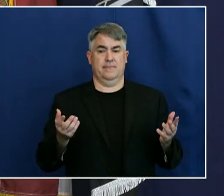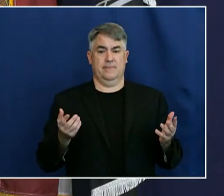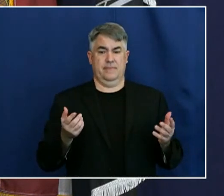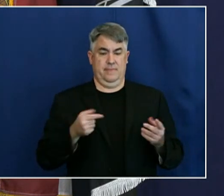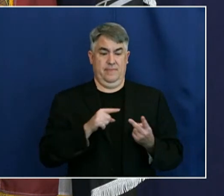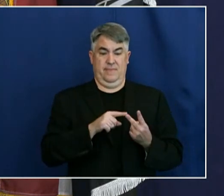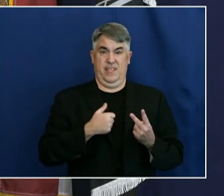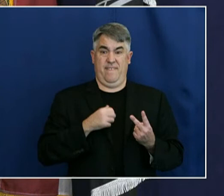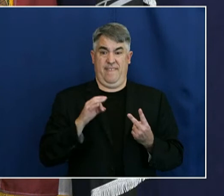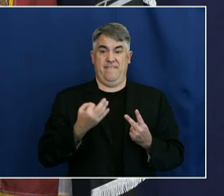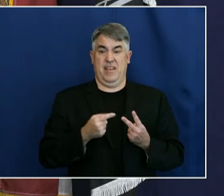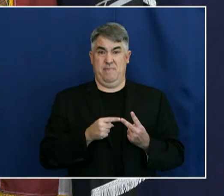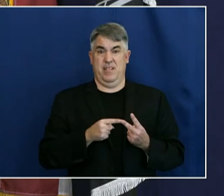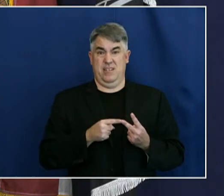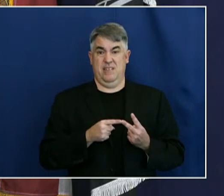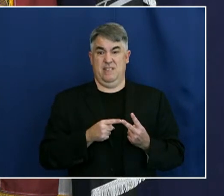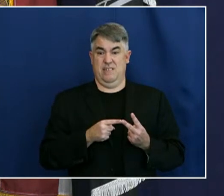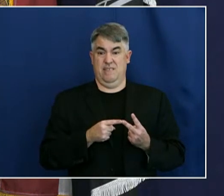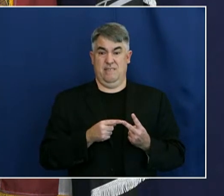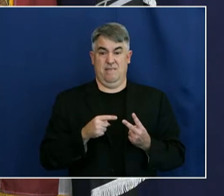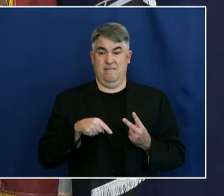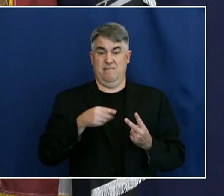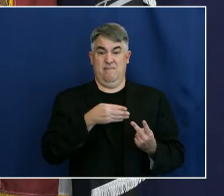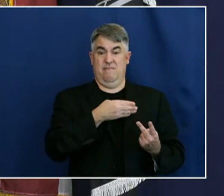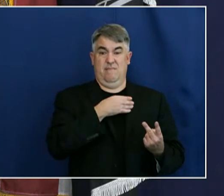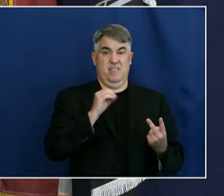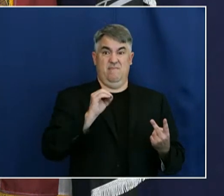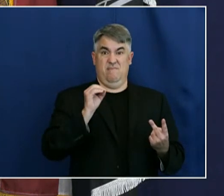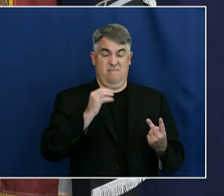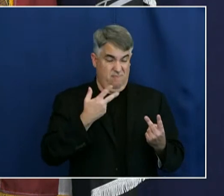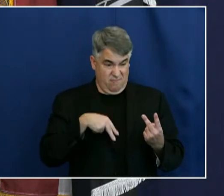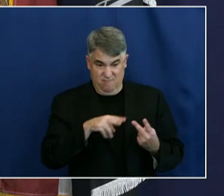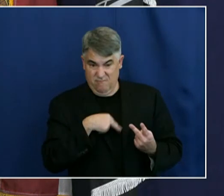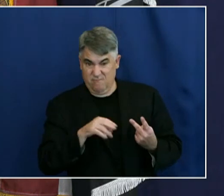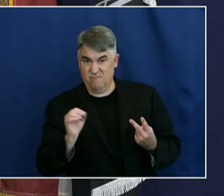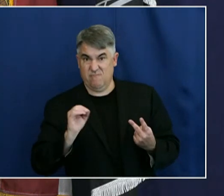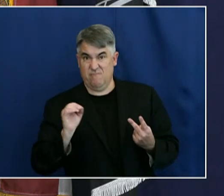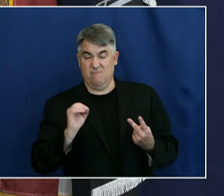resident, there weren't really any concerns with. It was